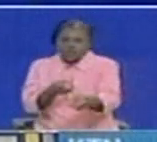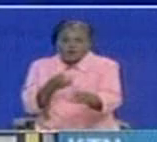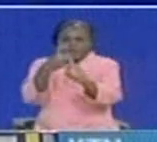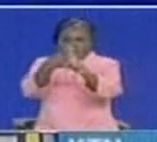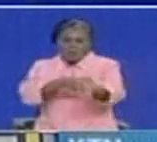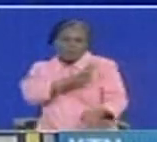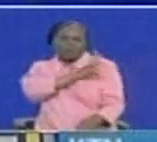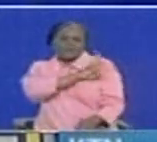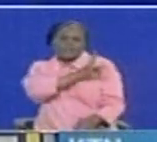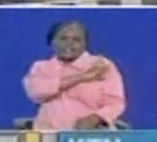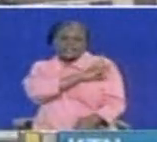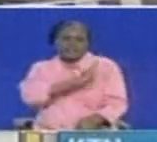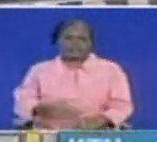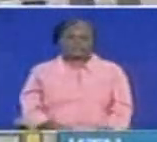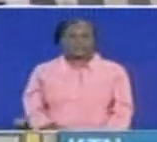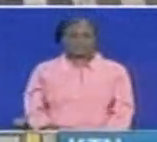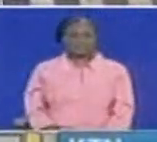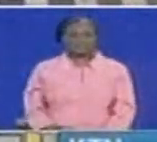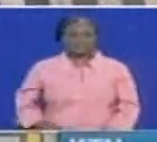Sanyabo.